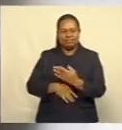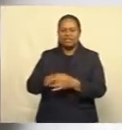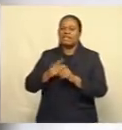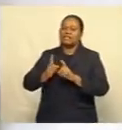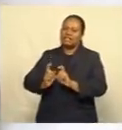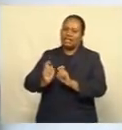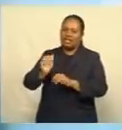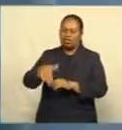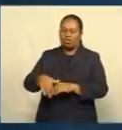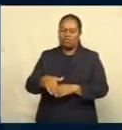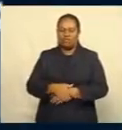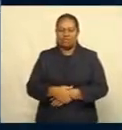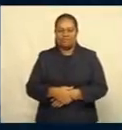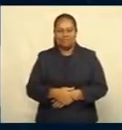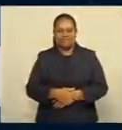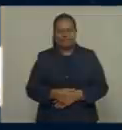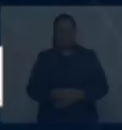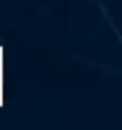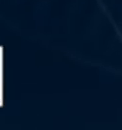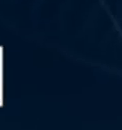crowded places.